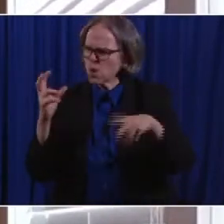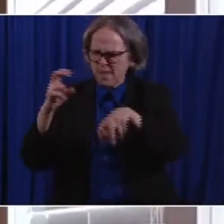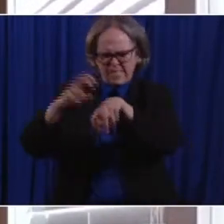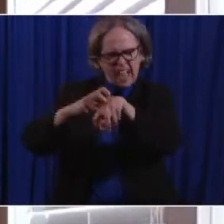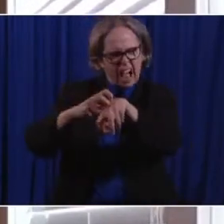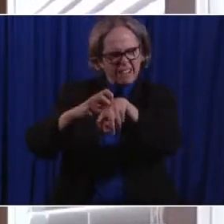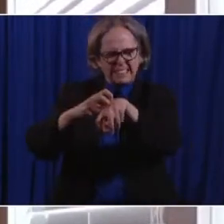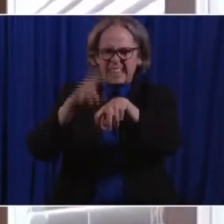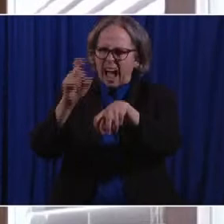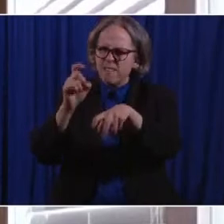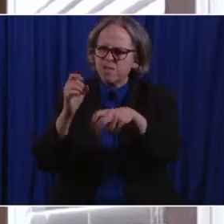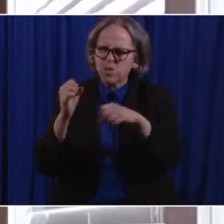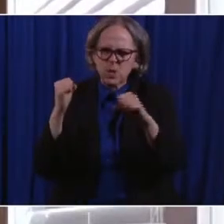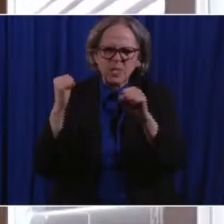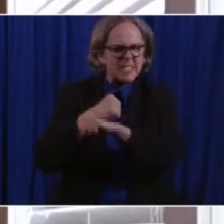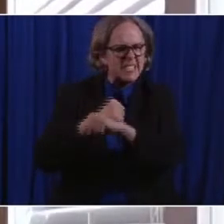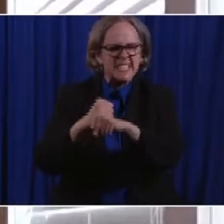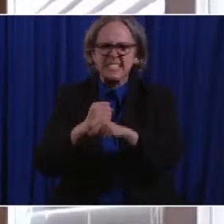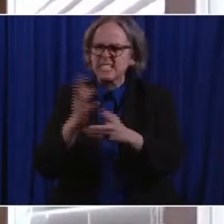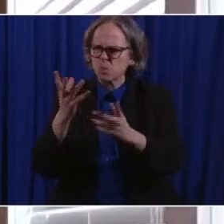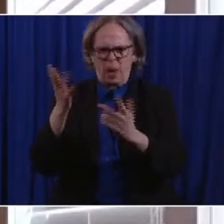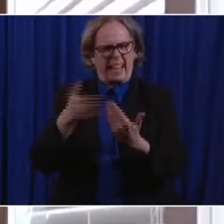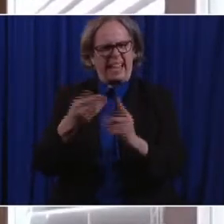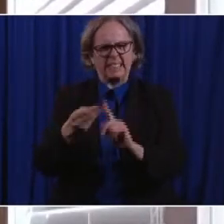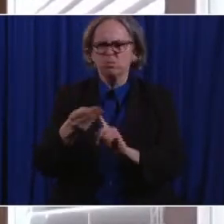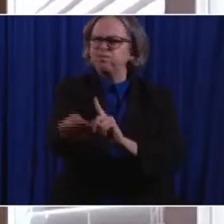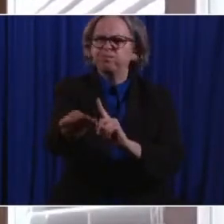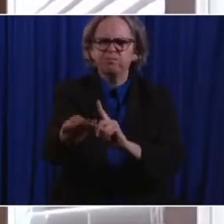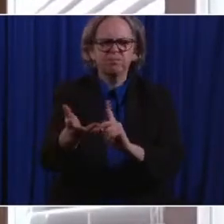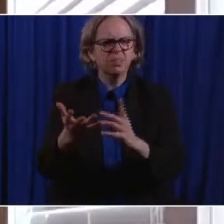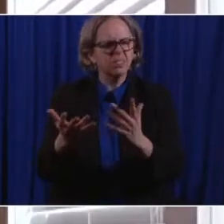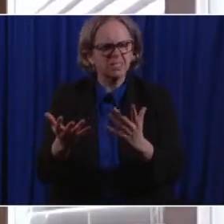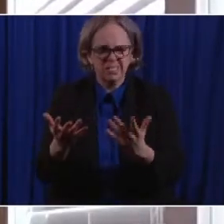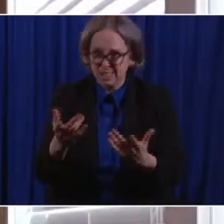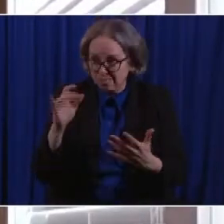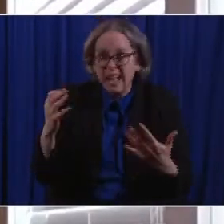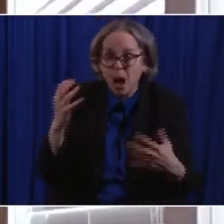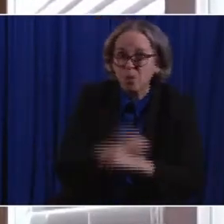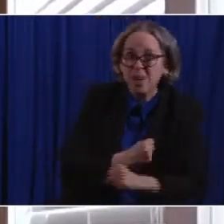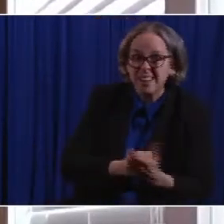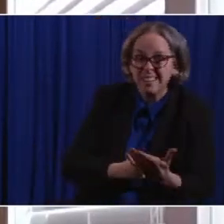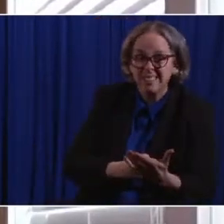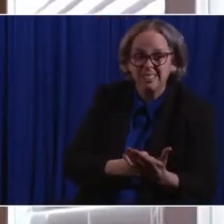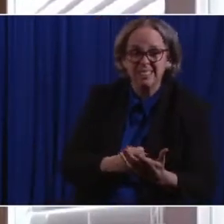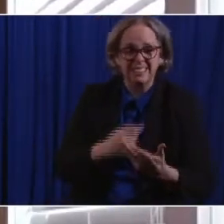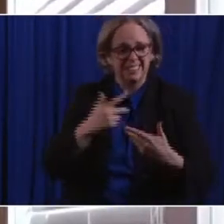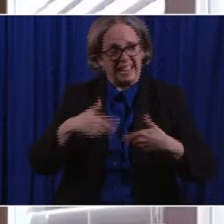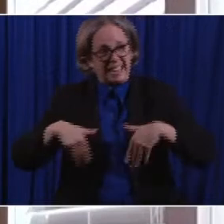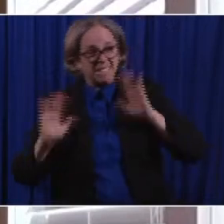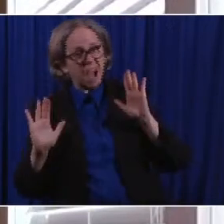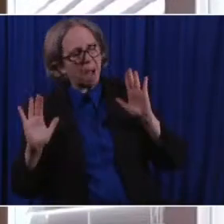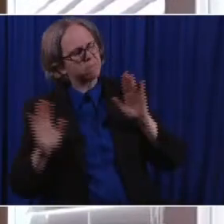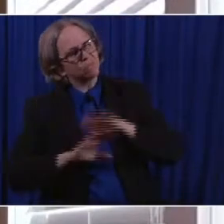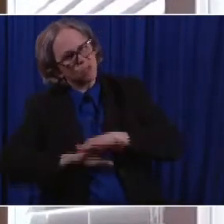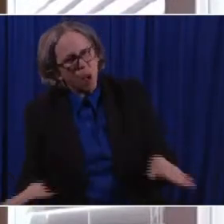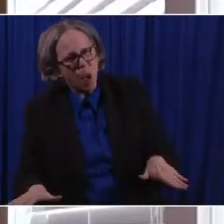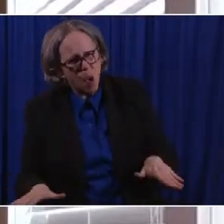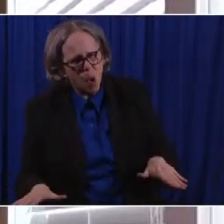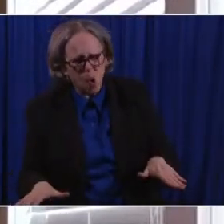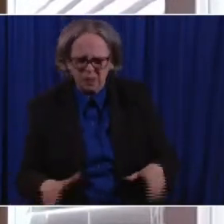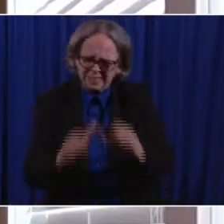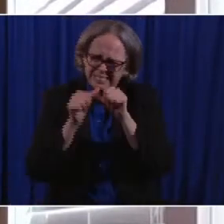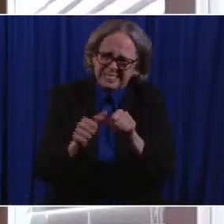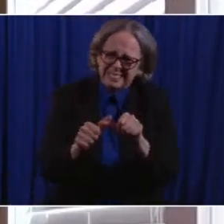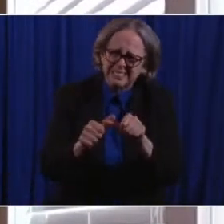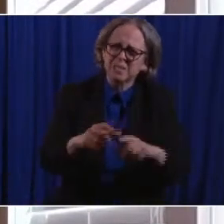heels. But we can win this race as long as we don't falter, as long as we press on with consistent masking